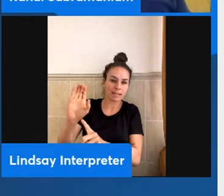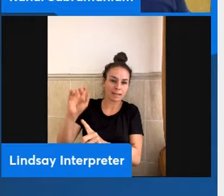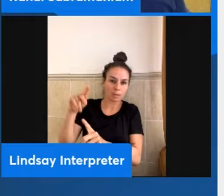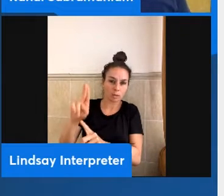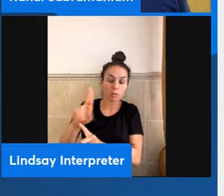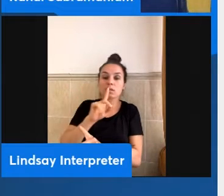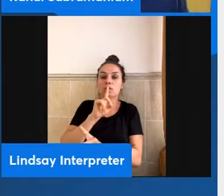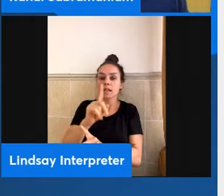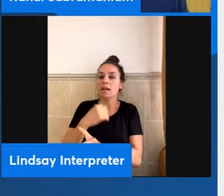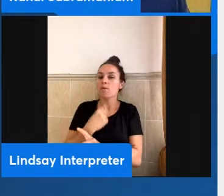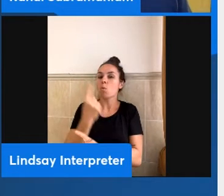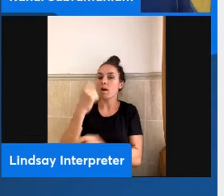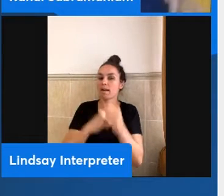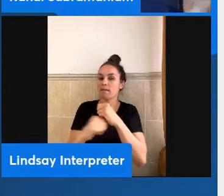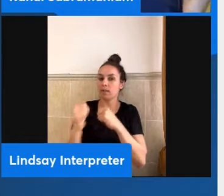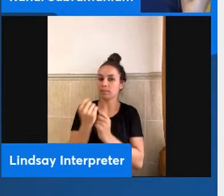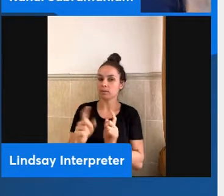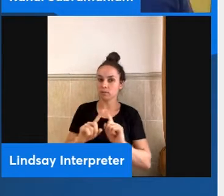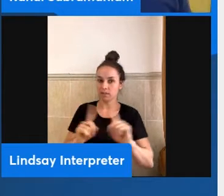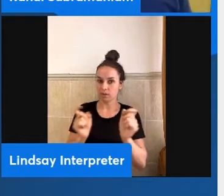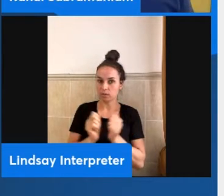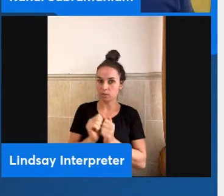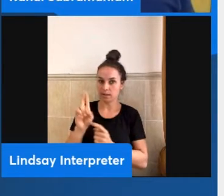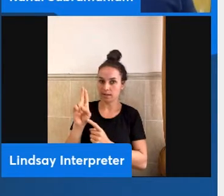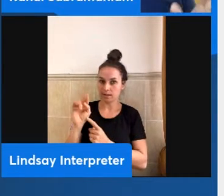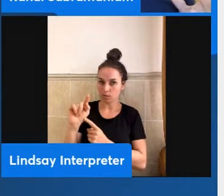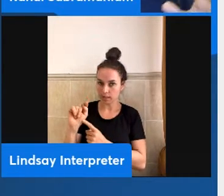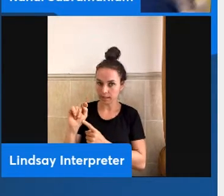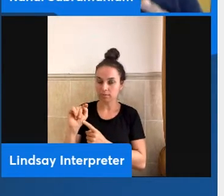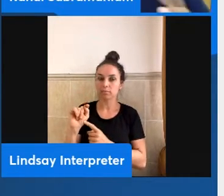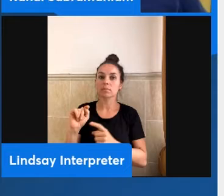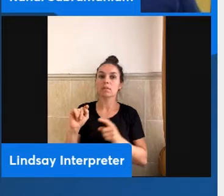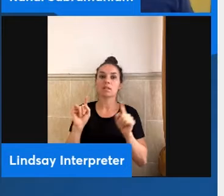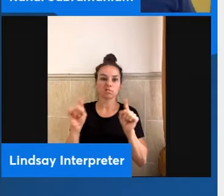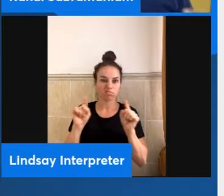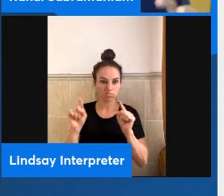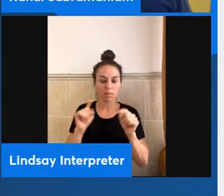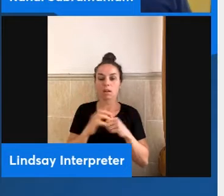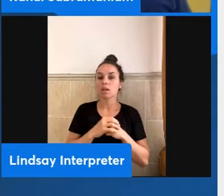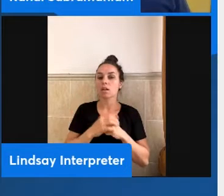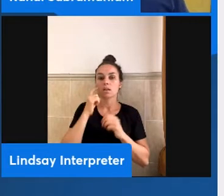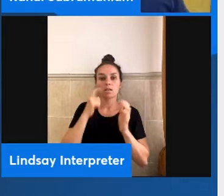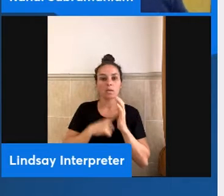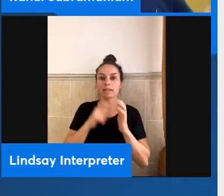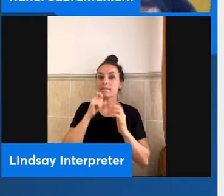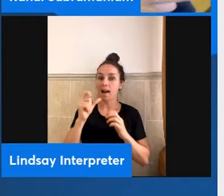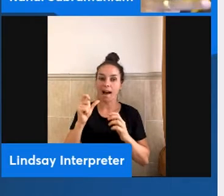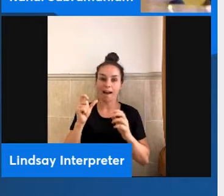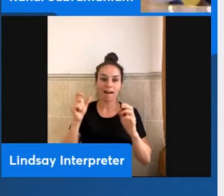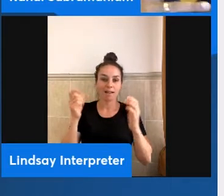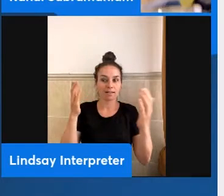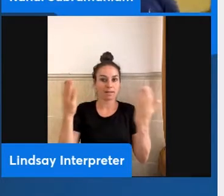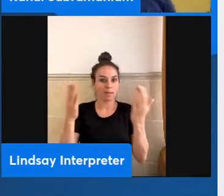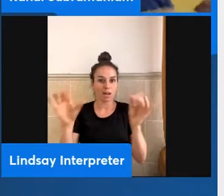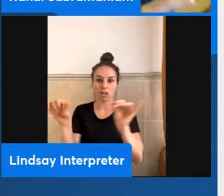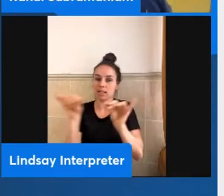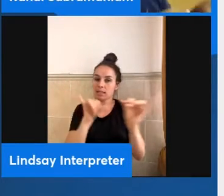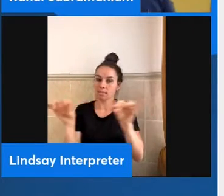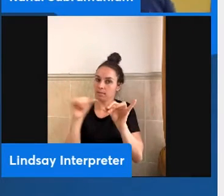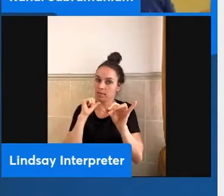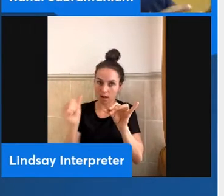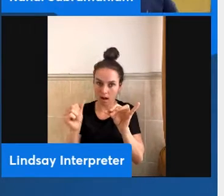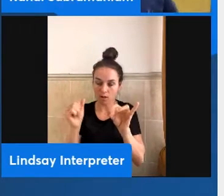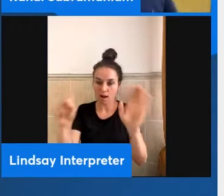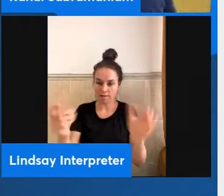fundamental difference in the units. Even though you're talking about vCPUs, it is not an apples to apples comparison when you actually look at what